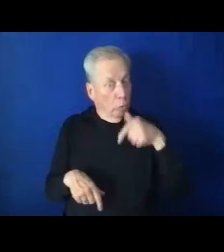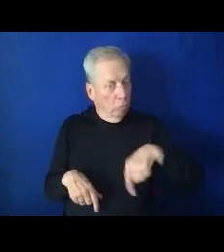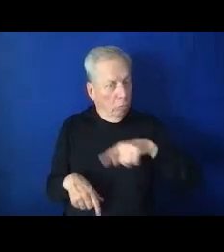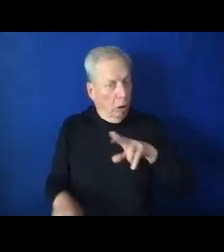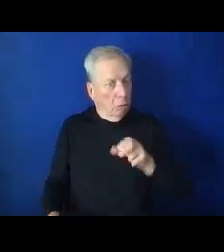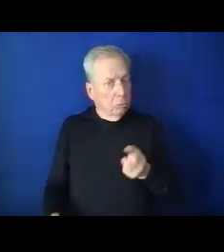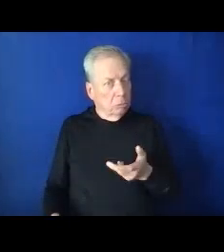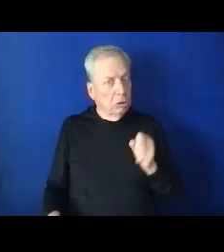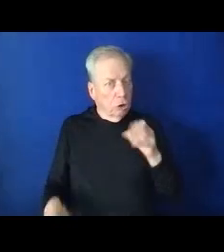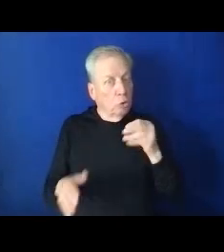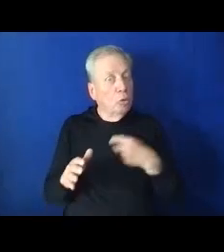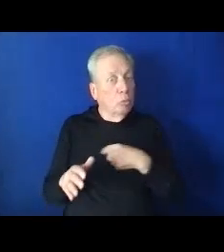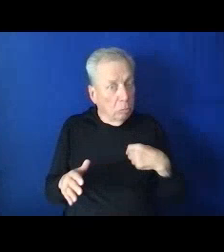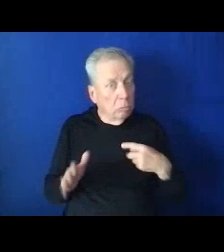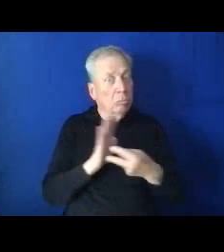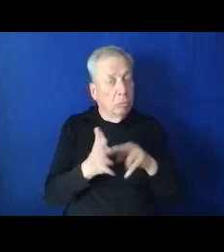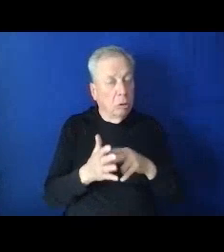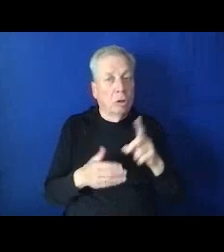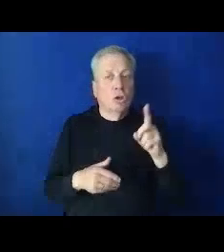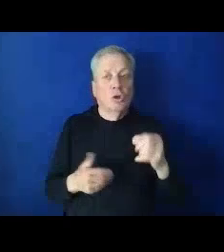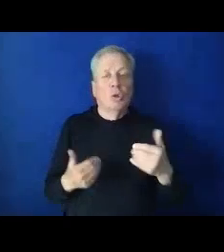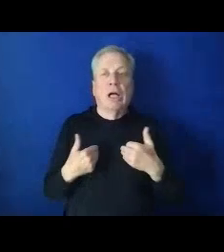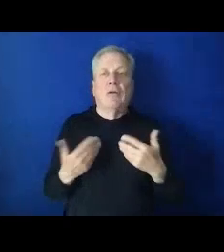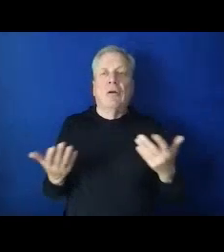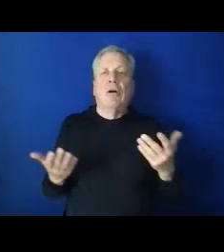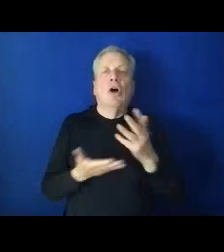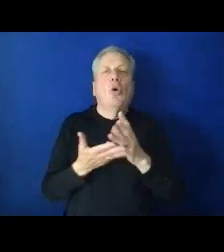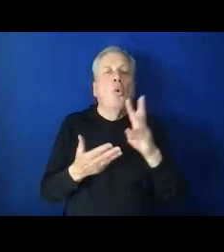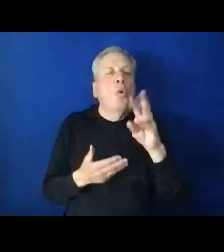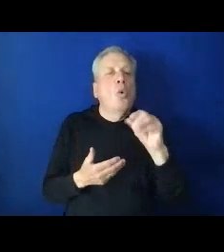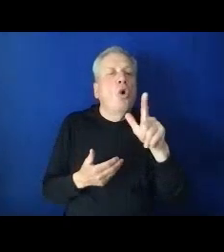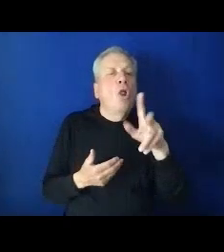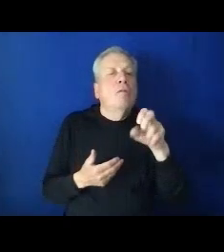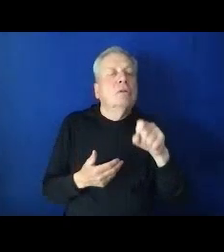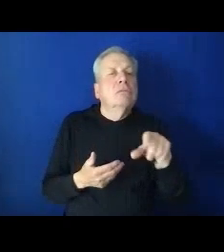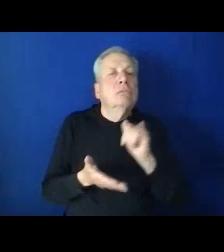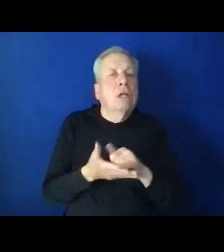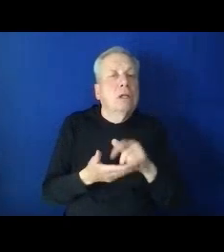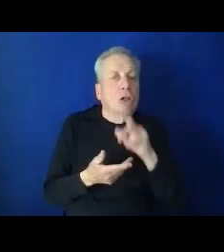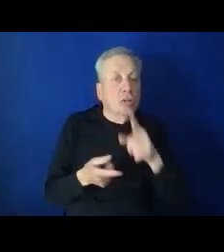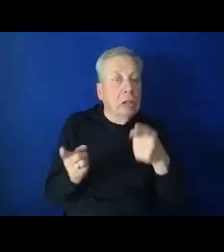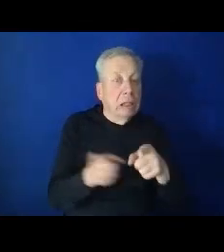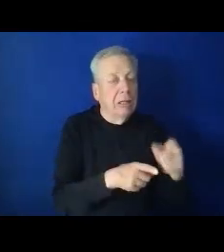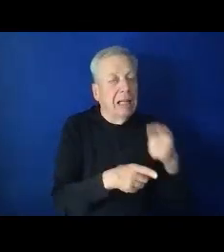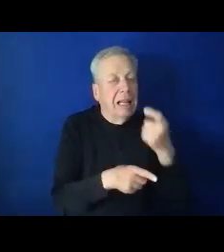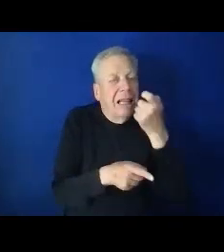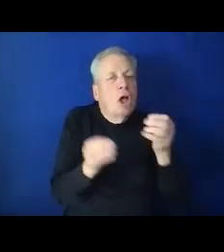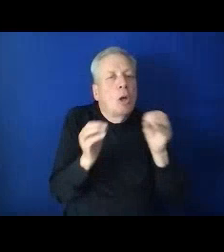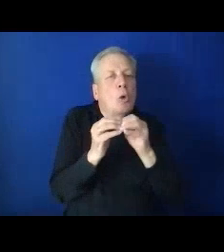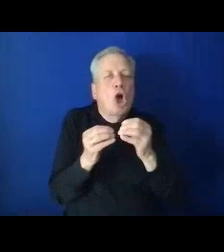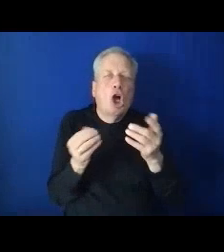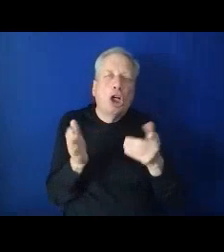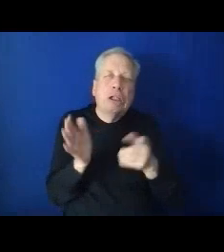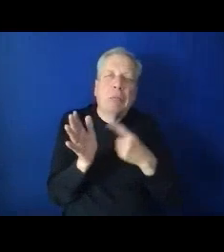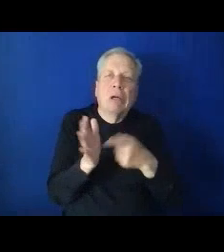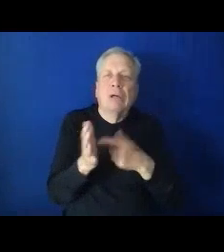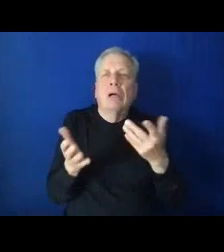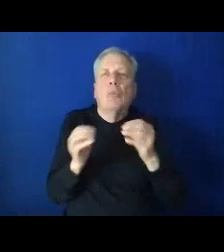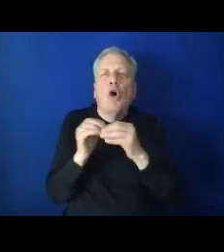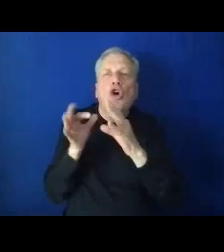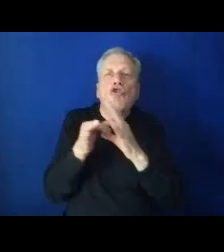do have some wolf habituation going on a little bit sometimes related